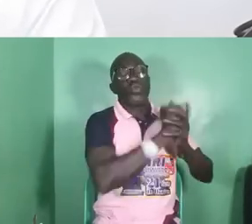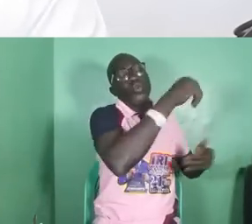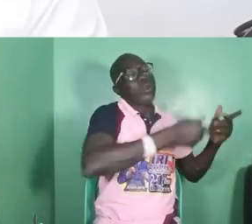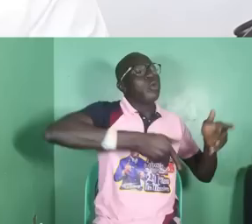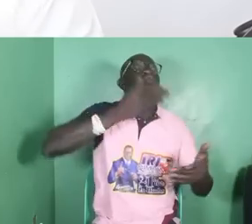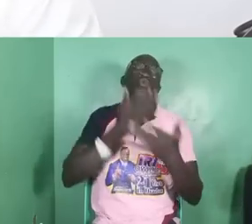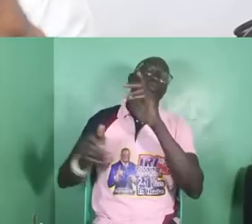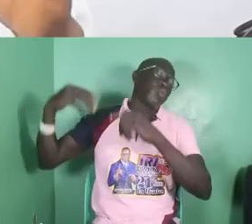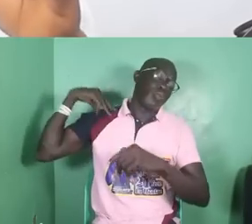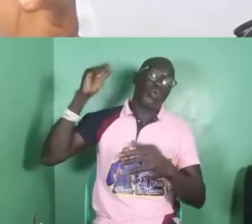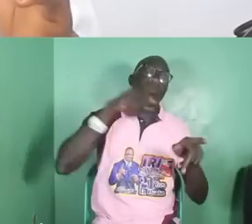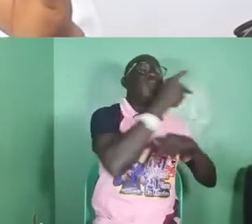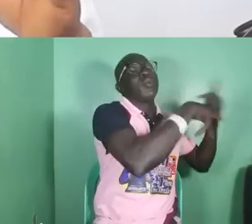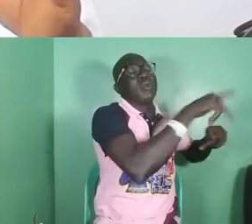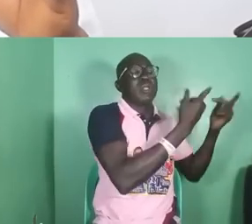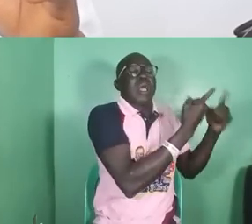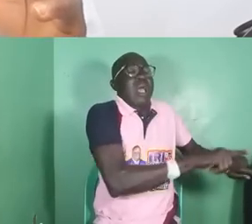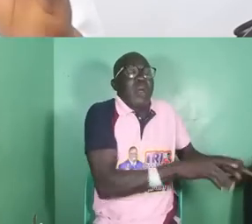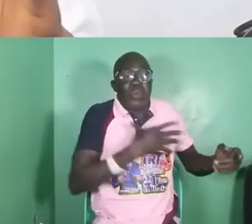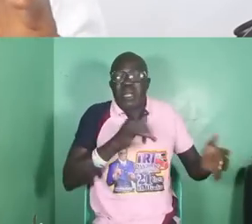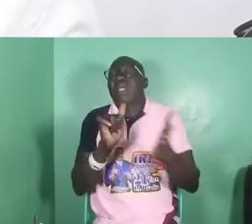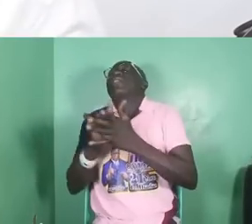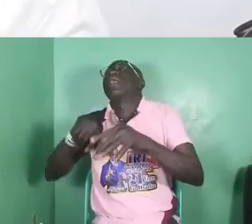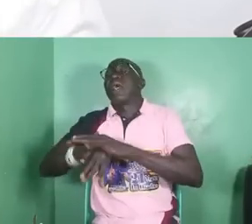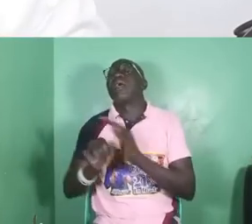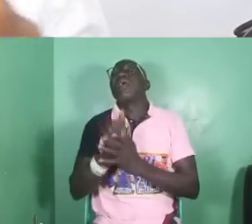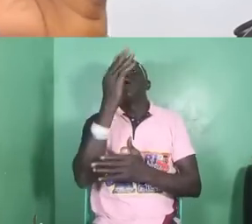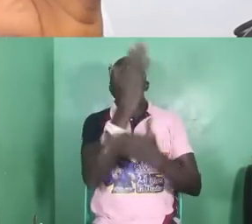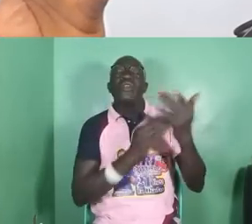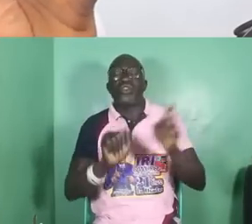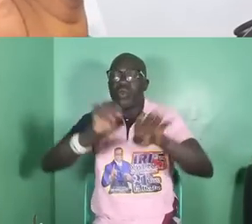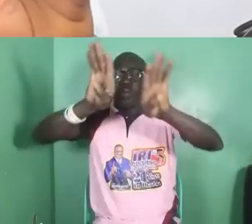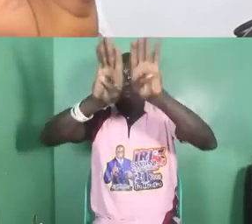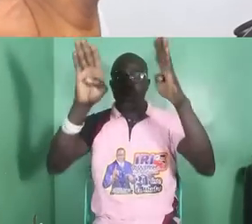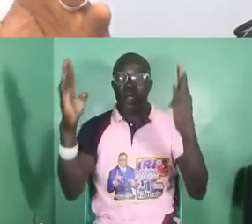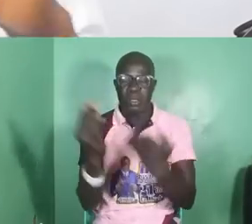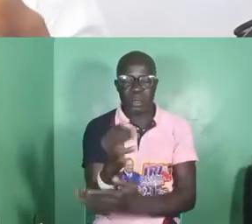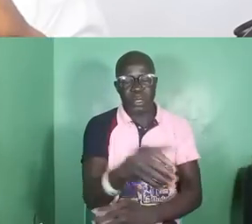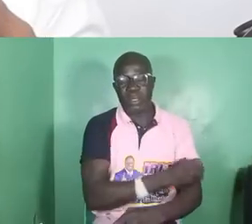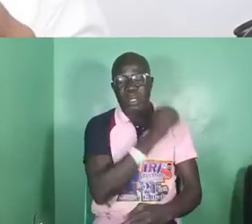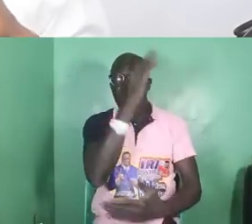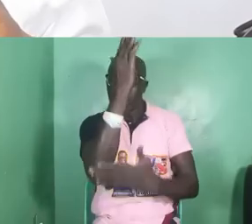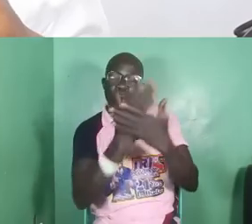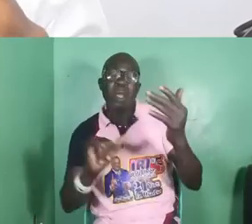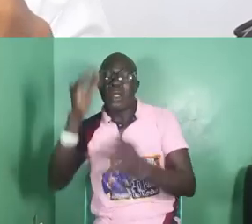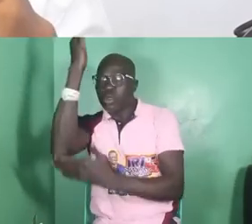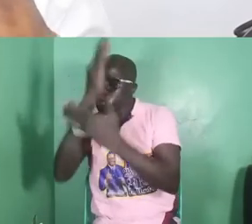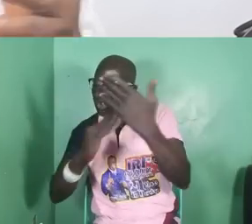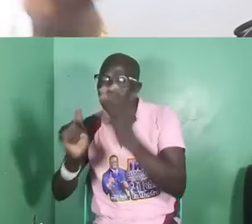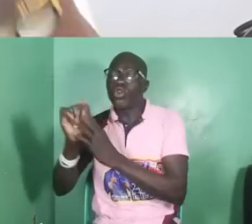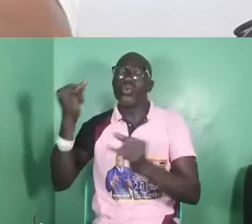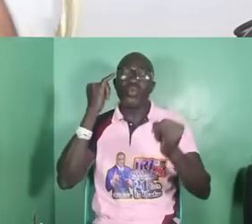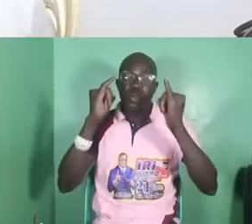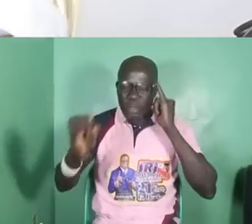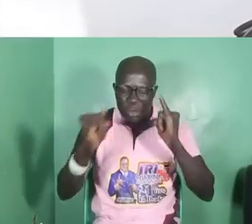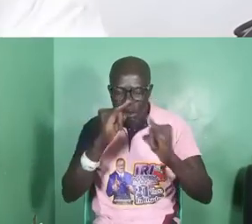to Ojulowo. Yeah, it happened like that. And then our branches in our branches. We have some issues. Tell our pastor, my